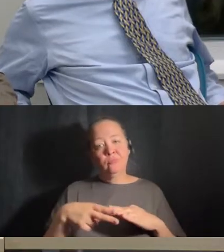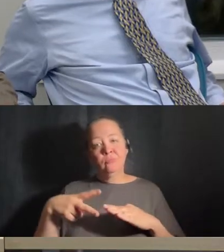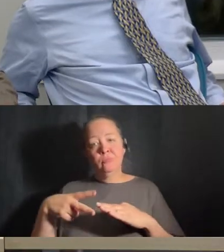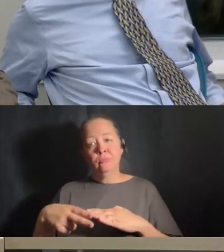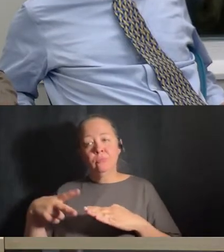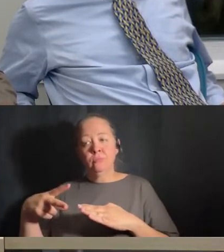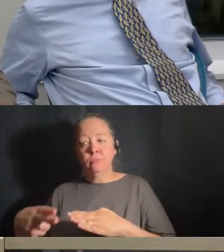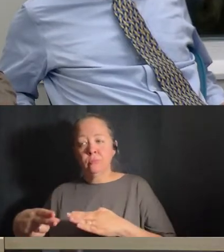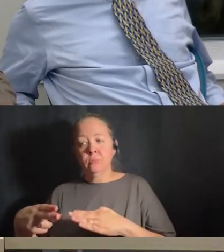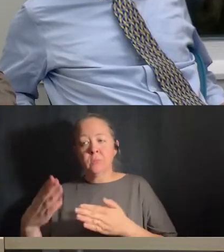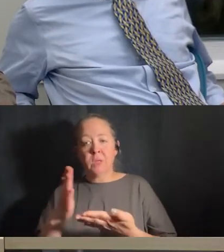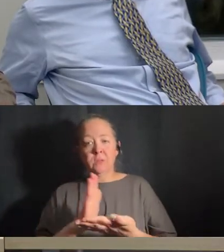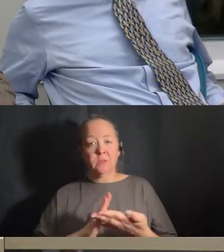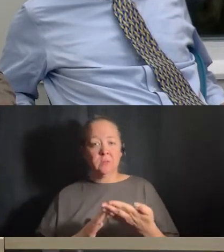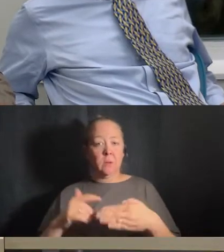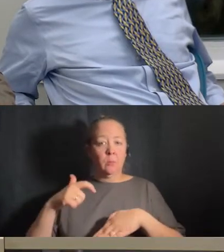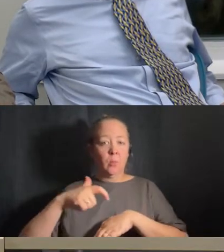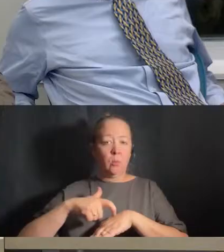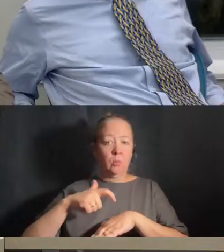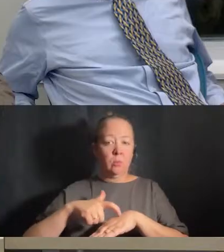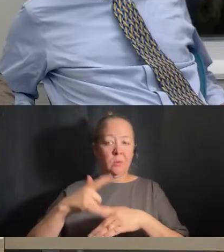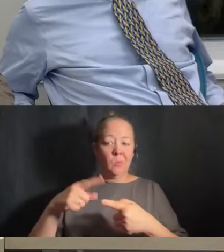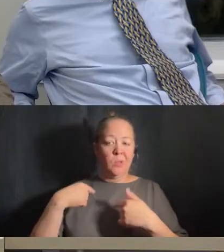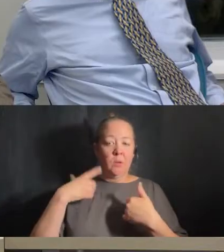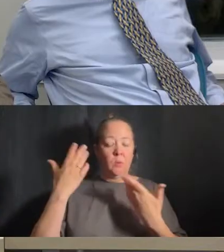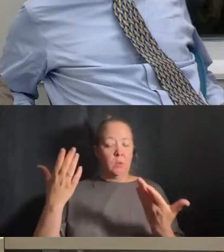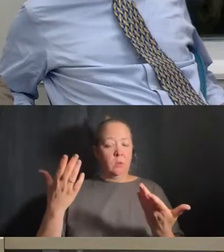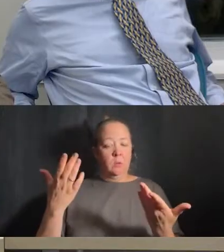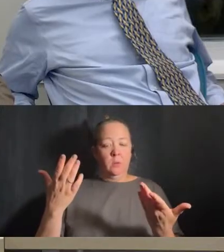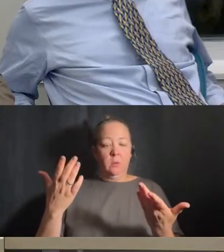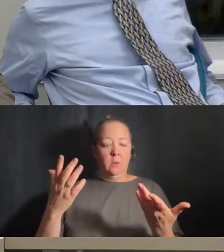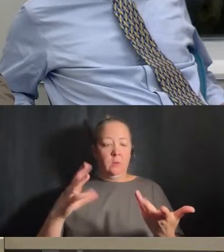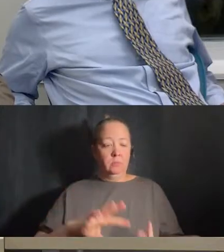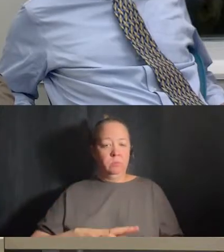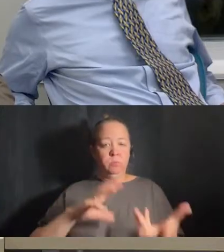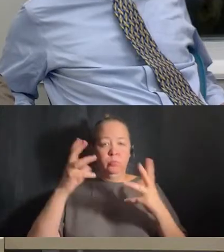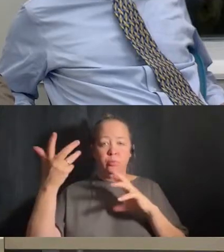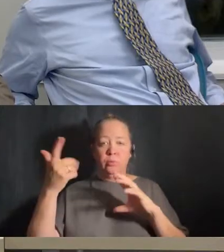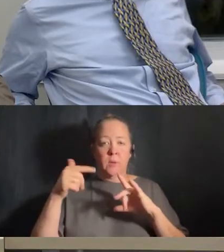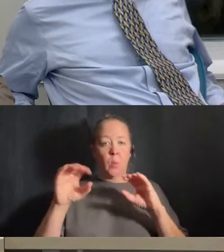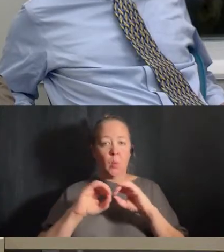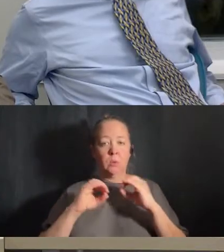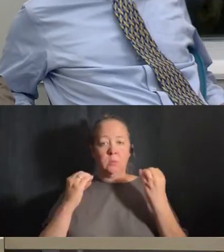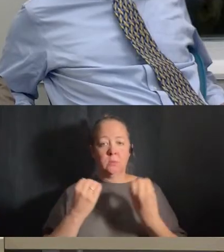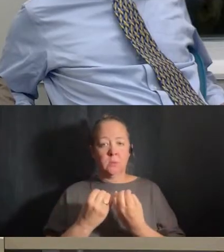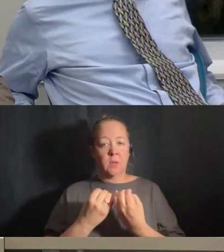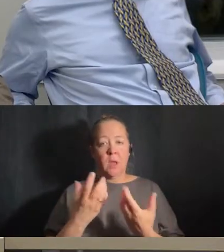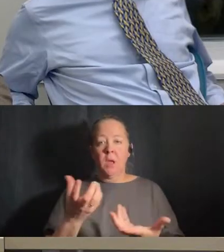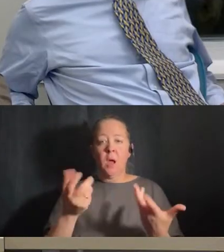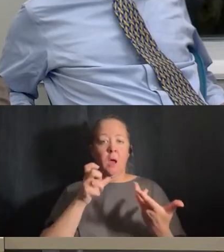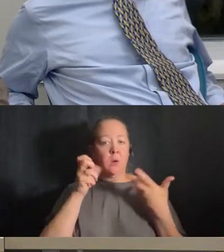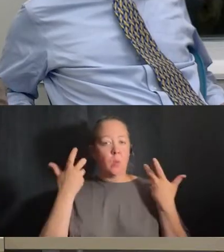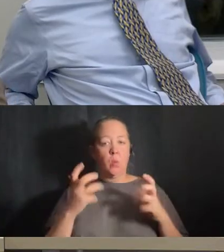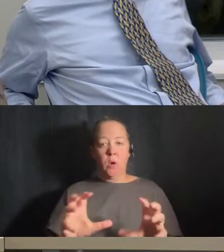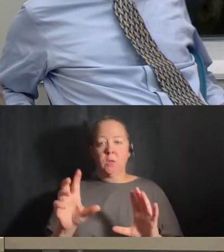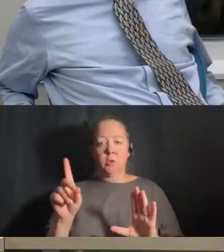point, we're going to jeopardize the organization, and I do not want to do that. Over.